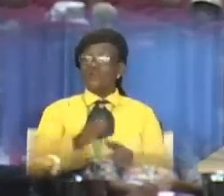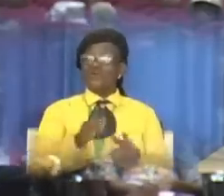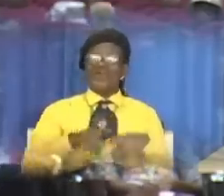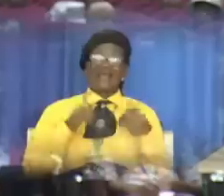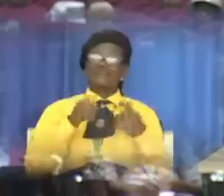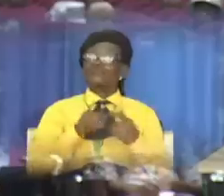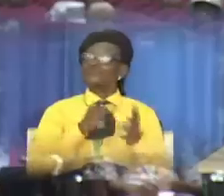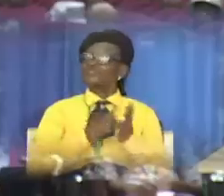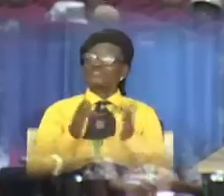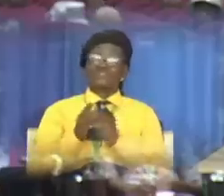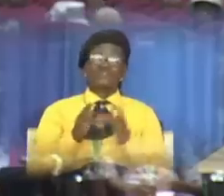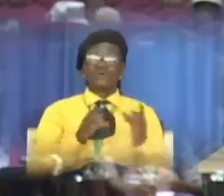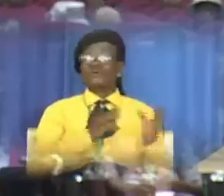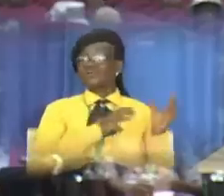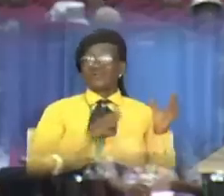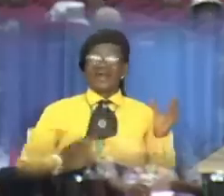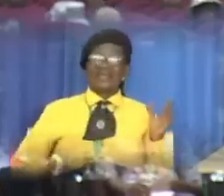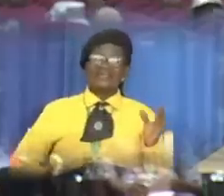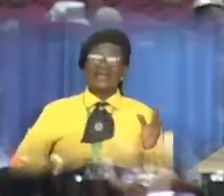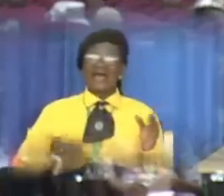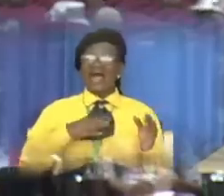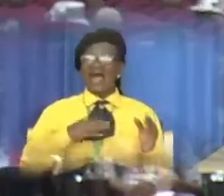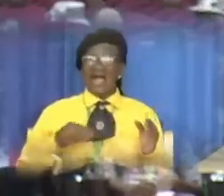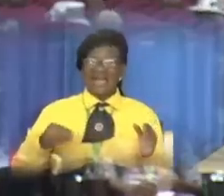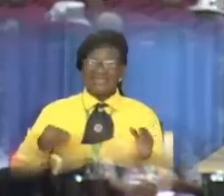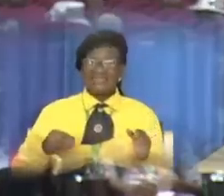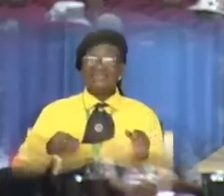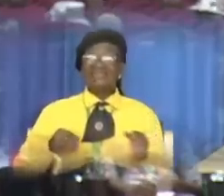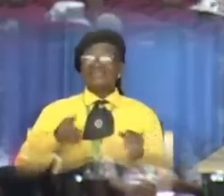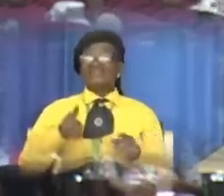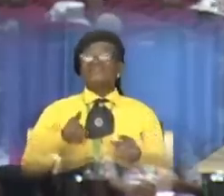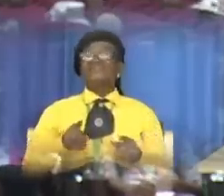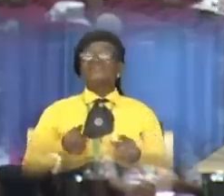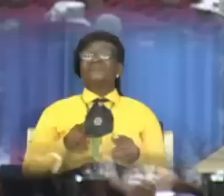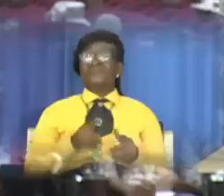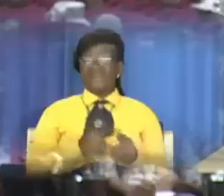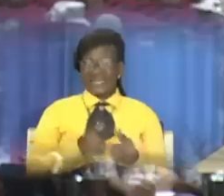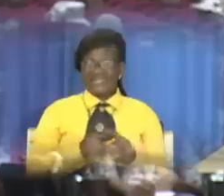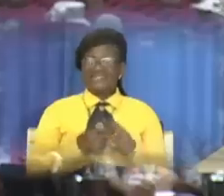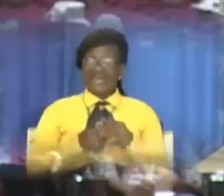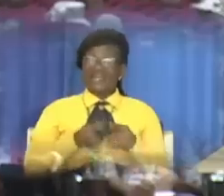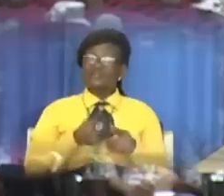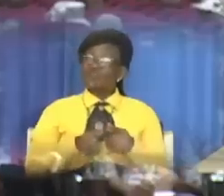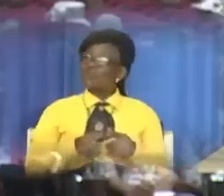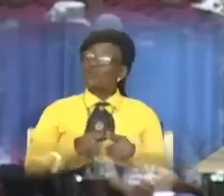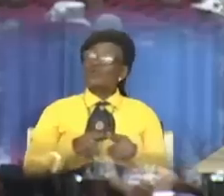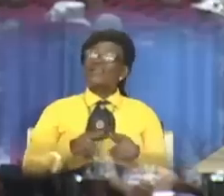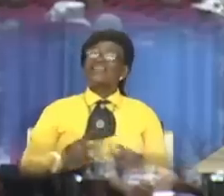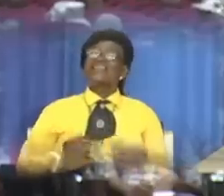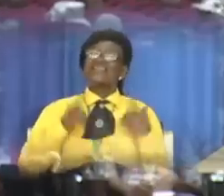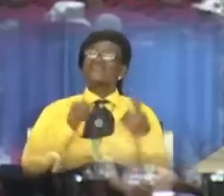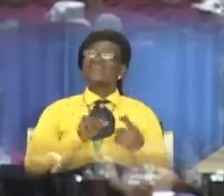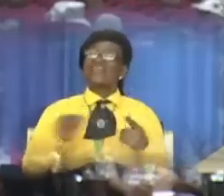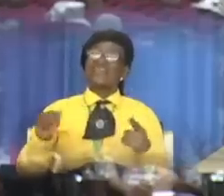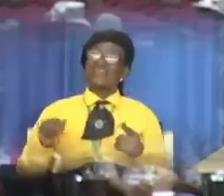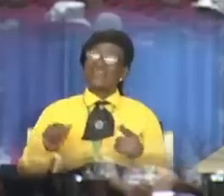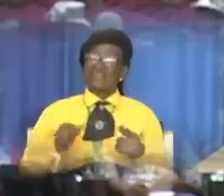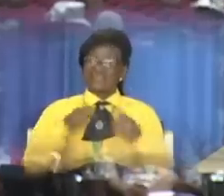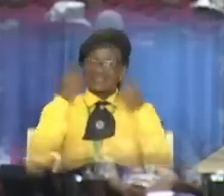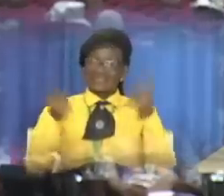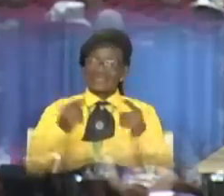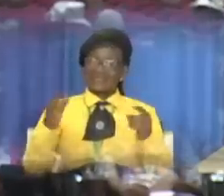If you are a thief and you say you are born again, you are saying, I will steal no more.